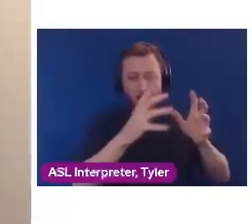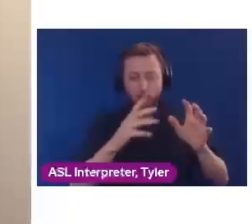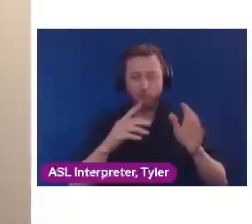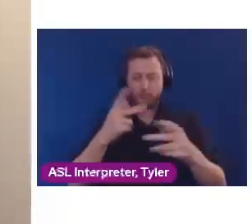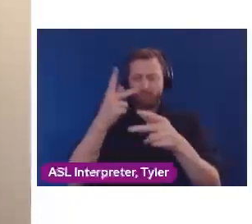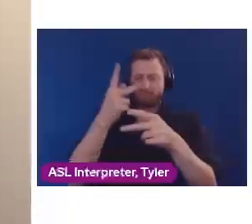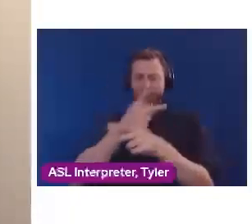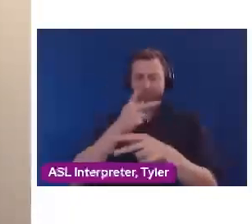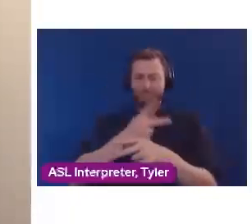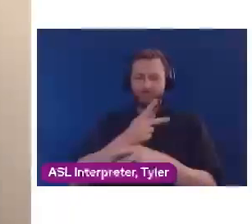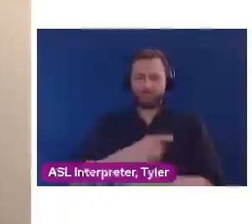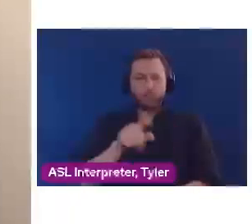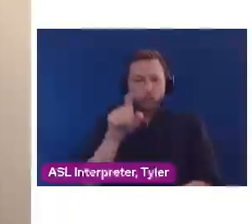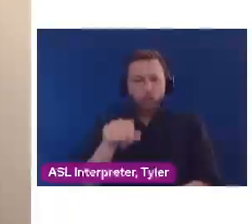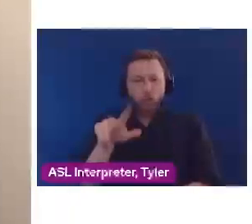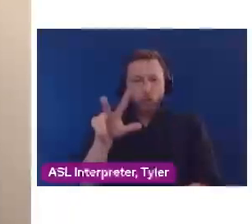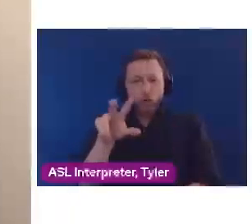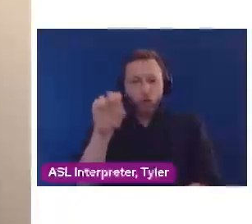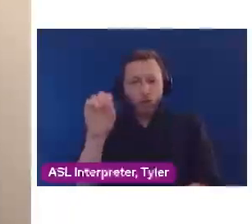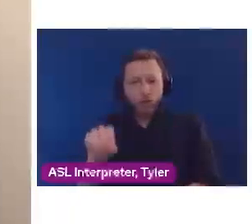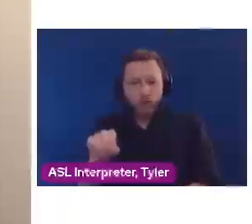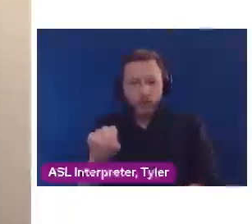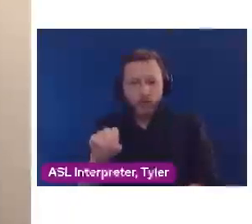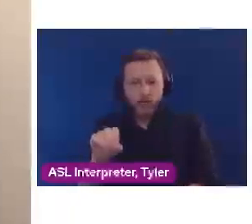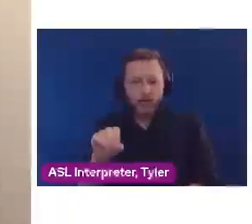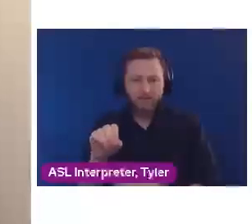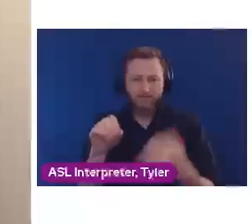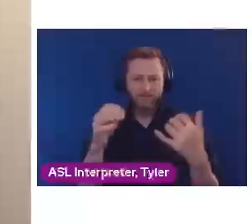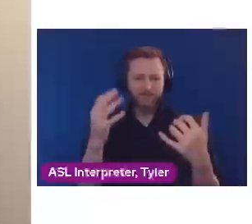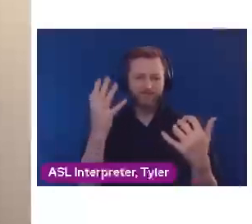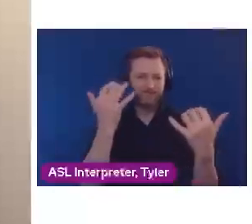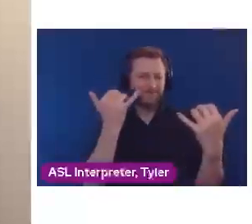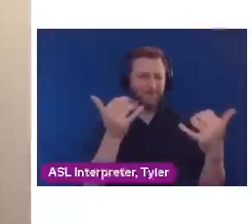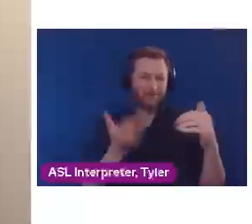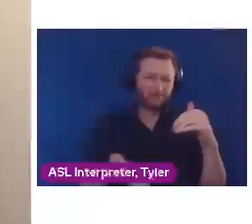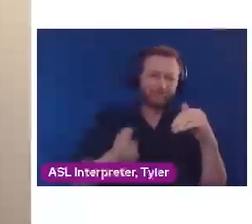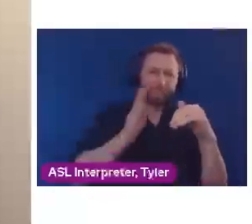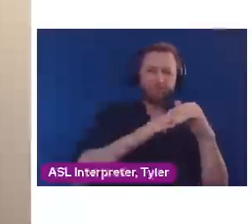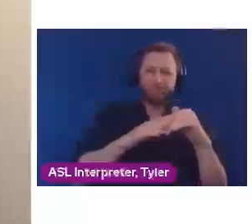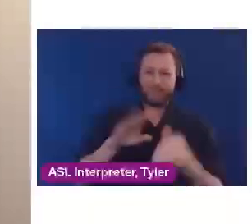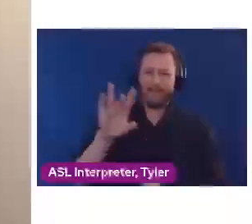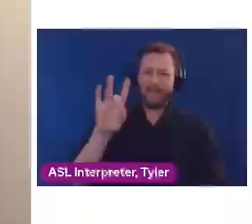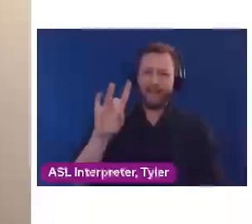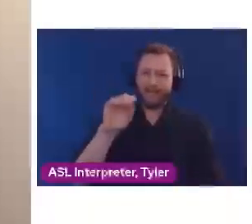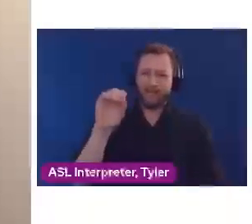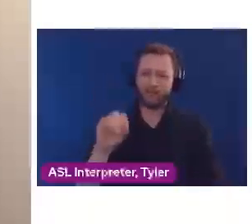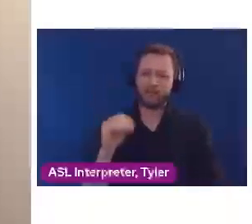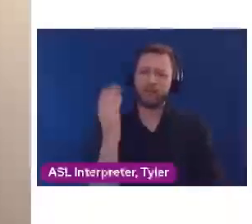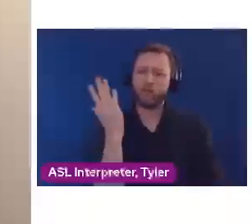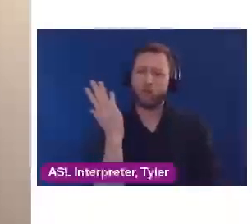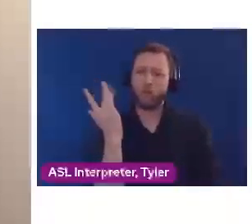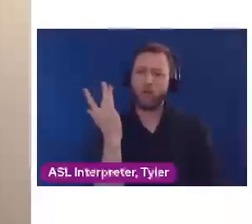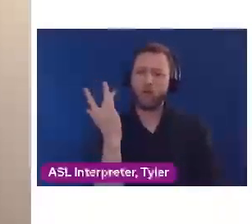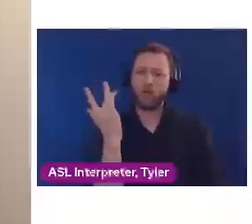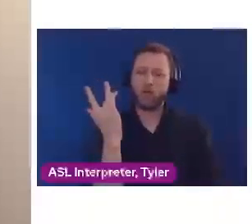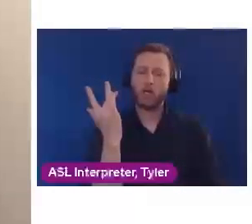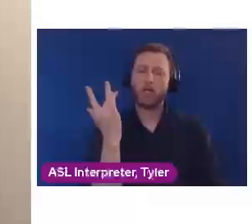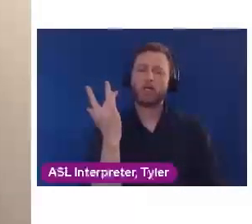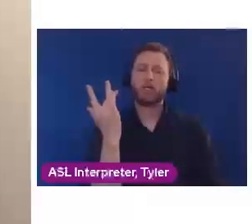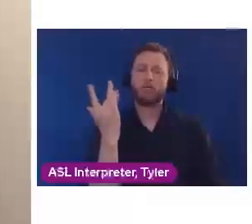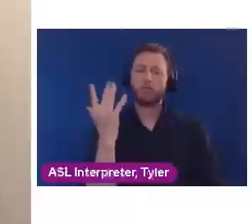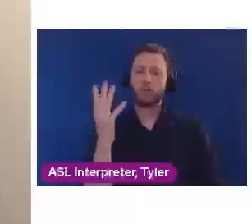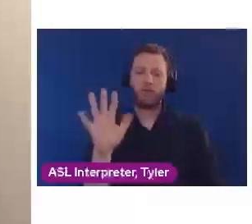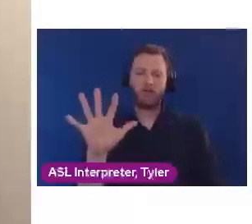3%. What we're seeing is that prices are going up by 8%. So what explains that 5%